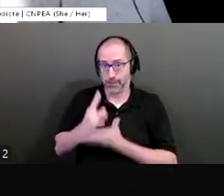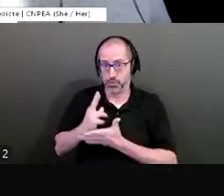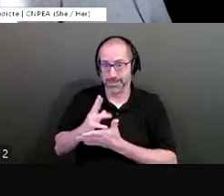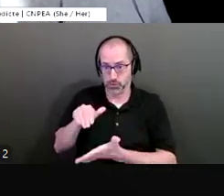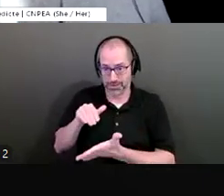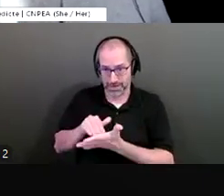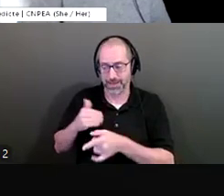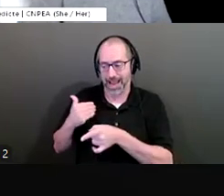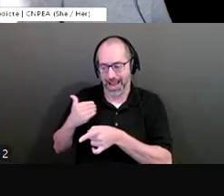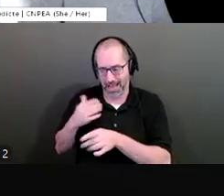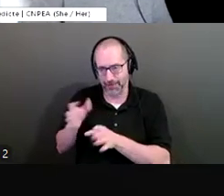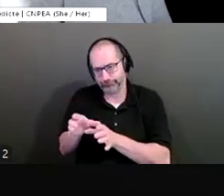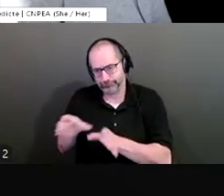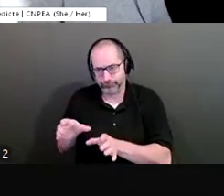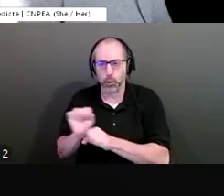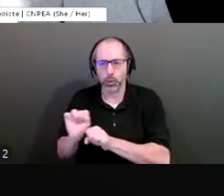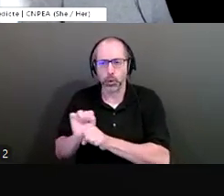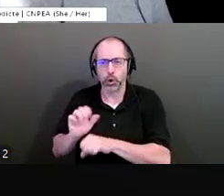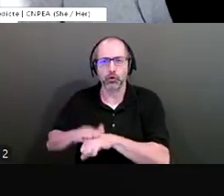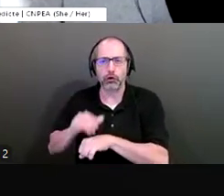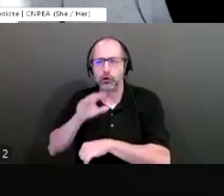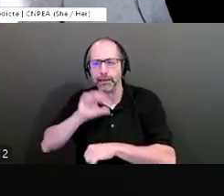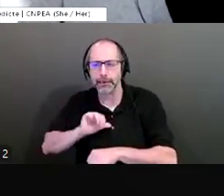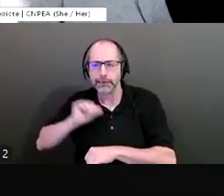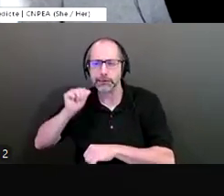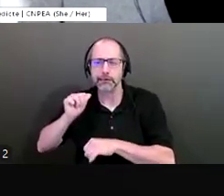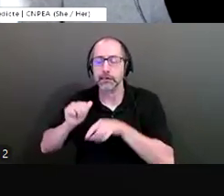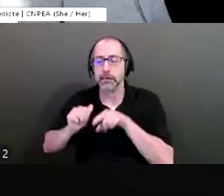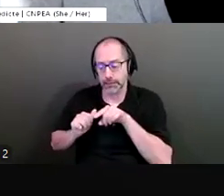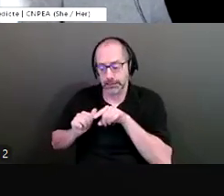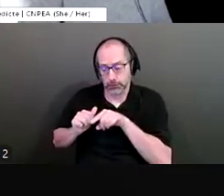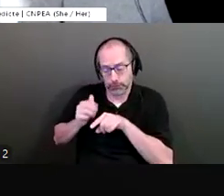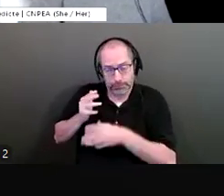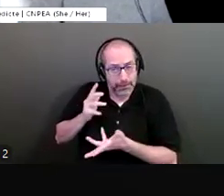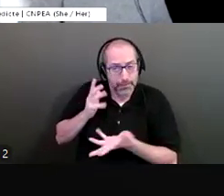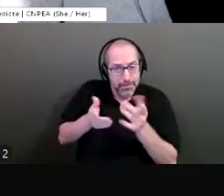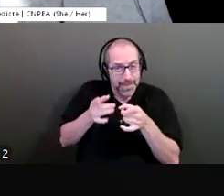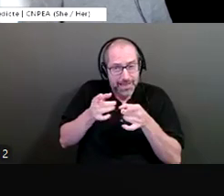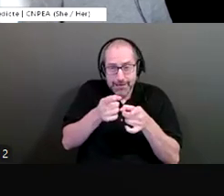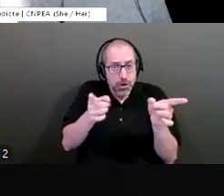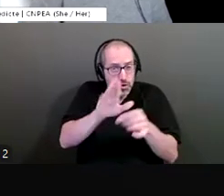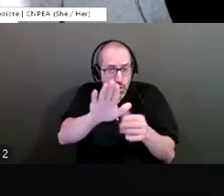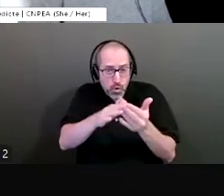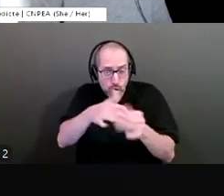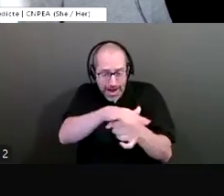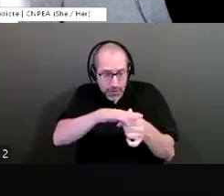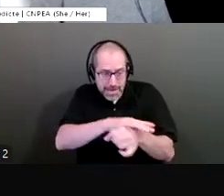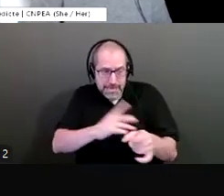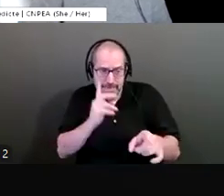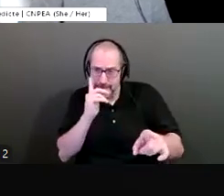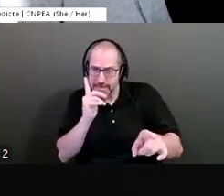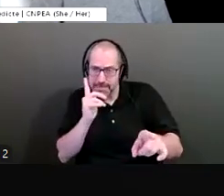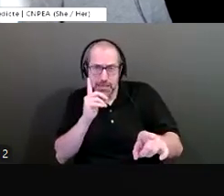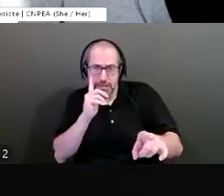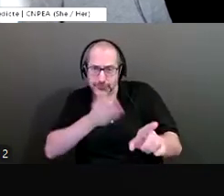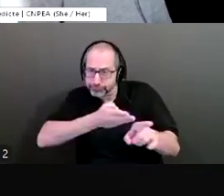So it may not sound like they work for older adults, or it may not sound like they do work in abuse, but I